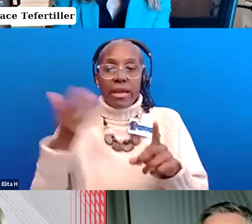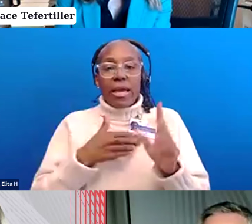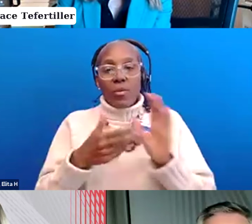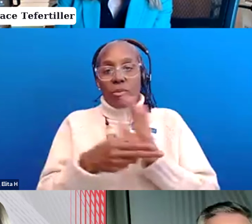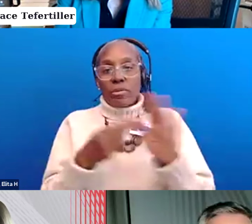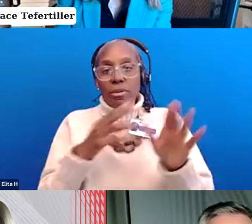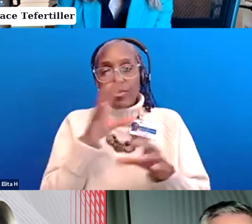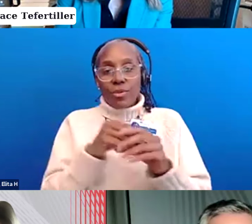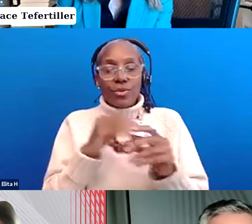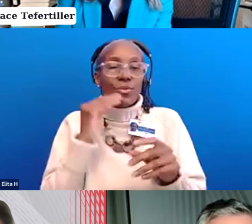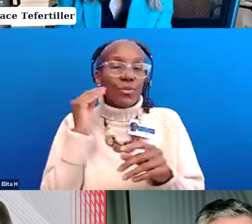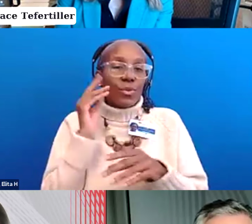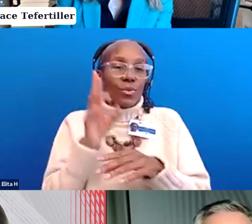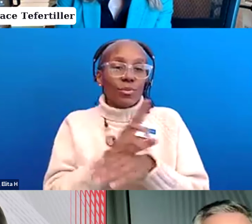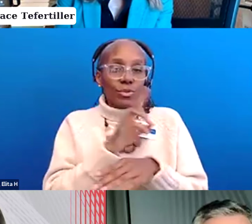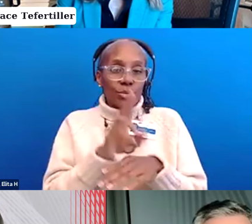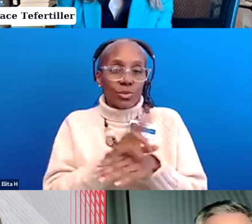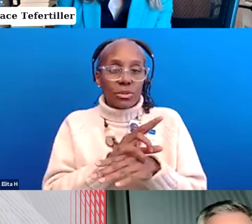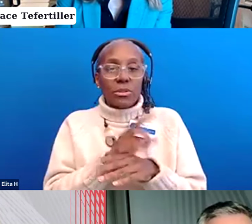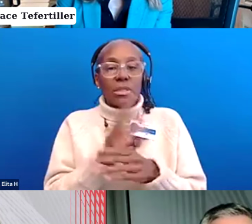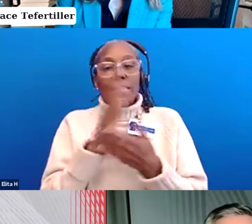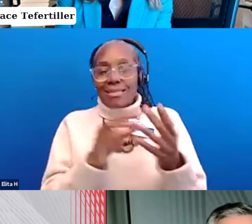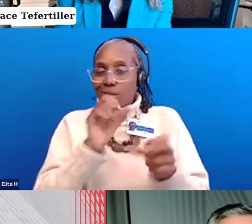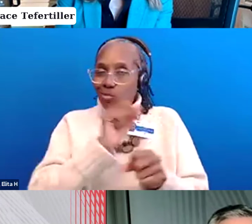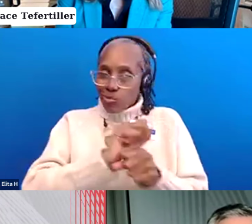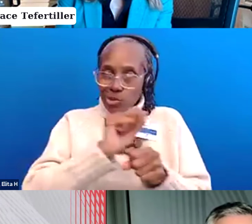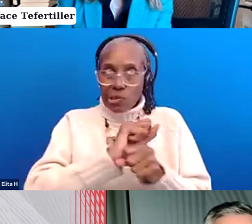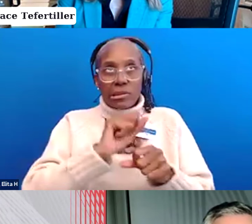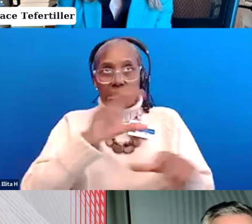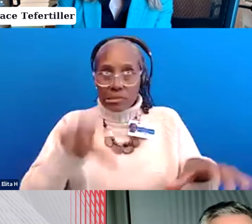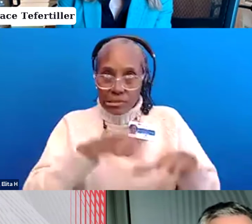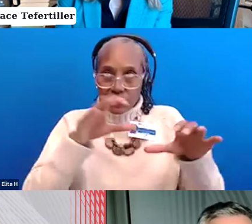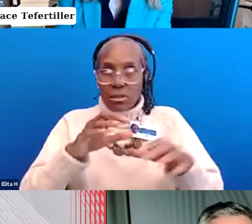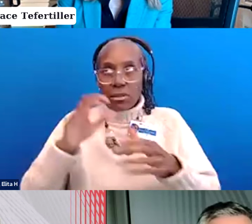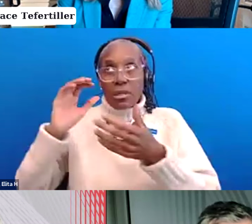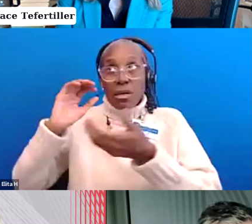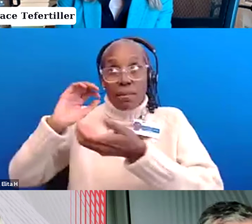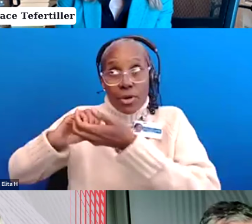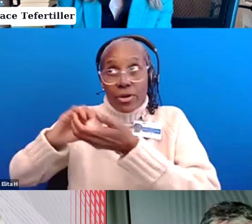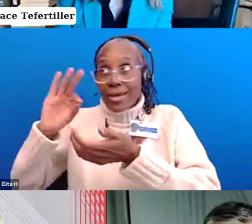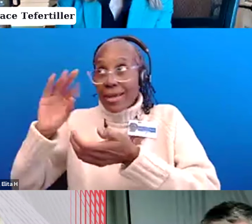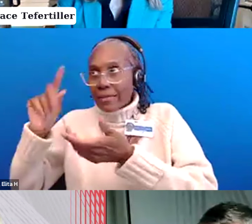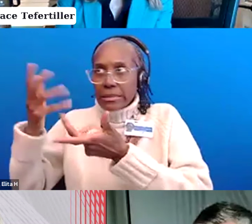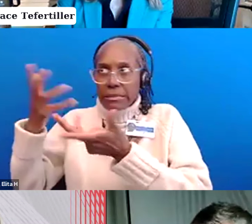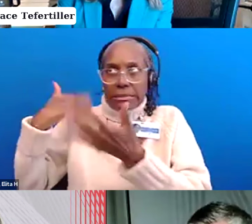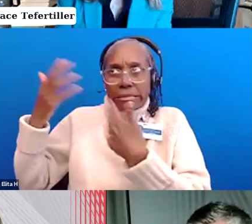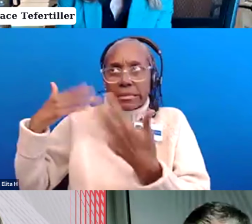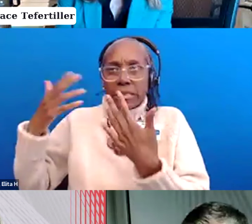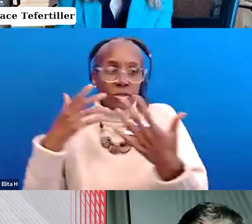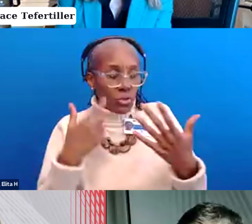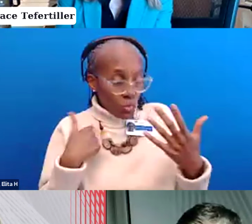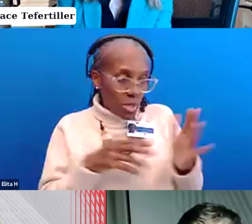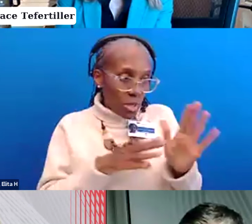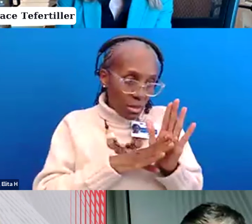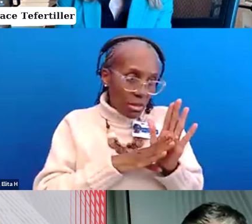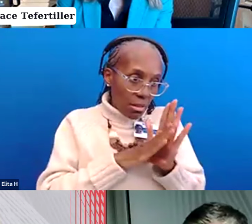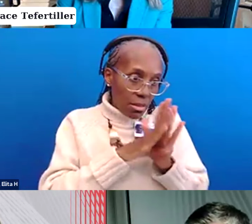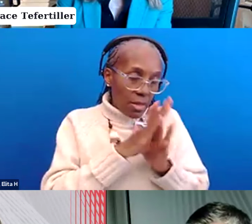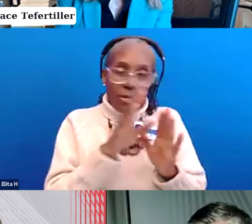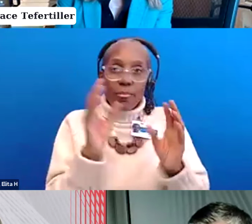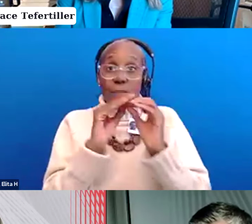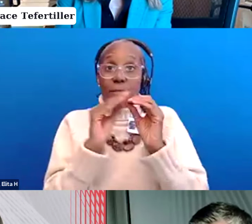to also include home use. We have some work to do, again, partnering very closely with FDA to get to that point. So more to